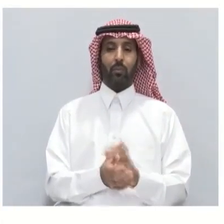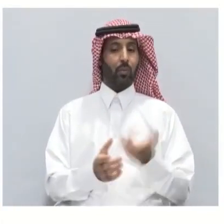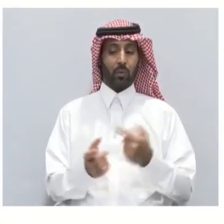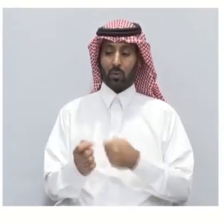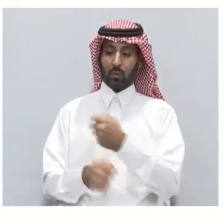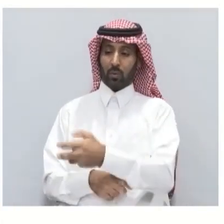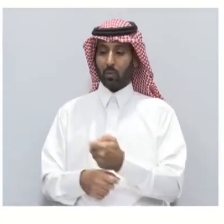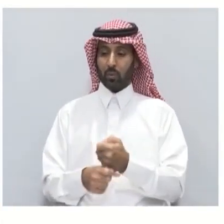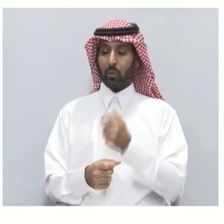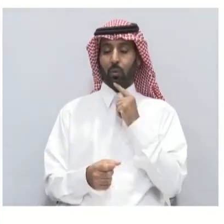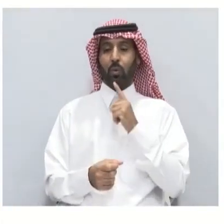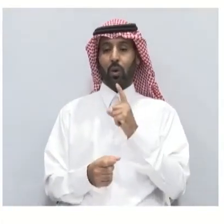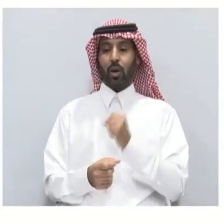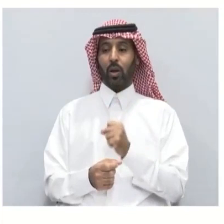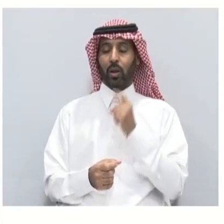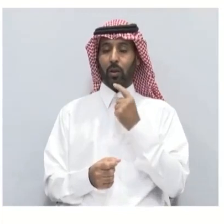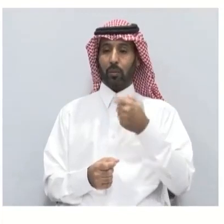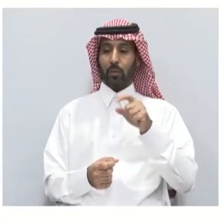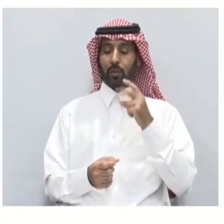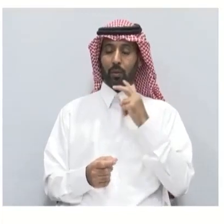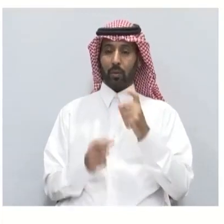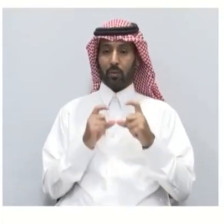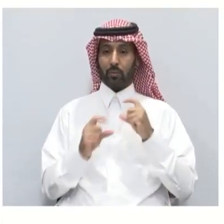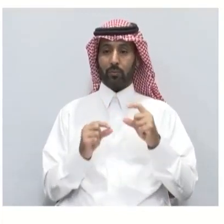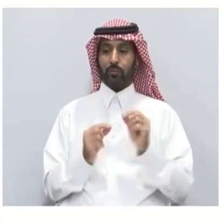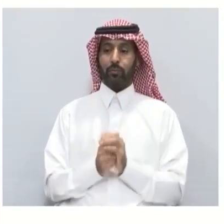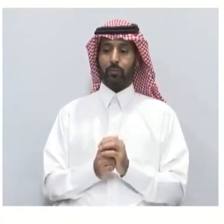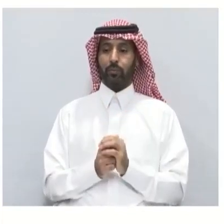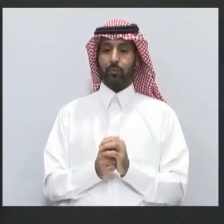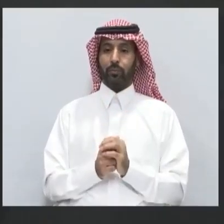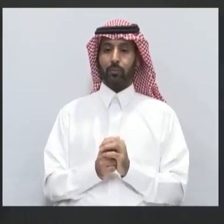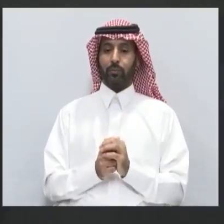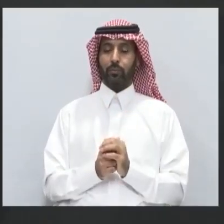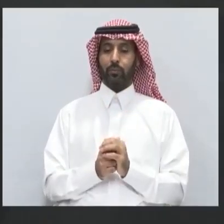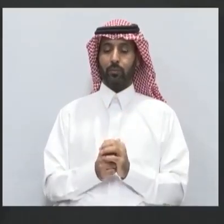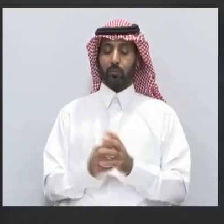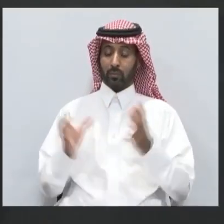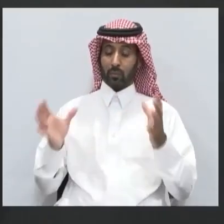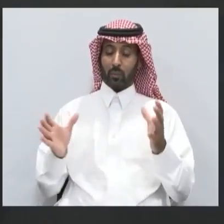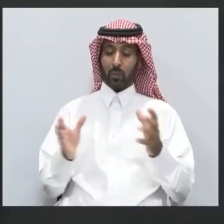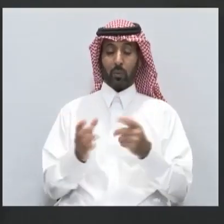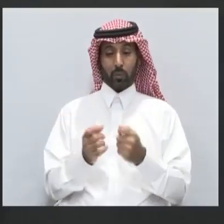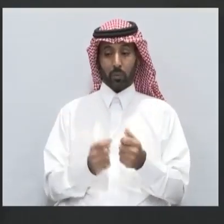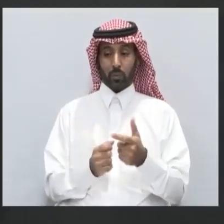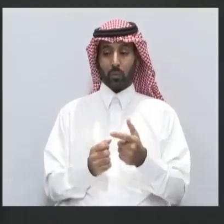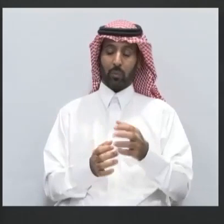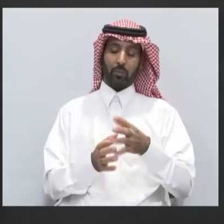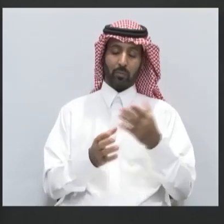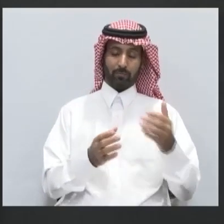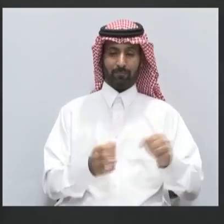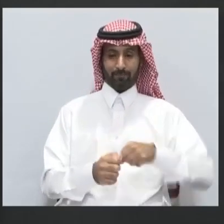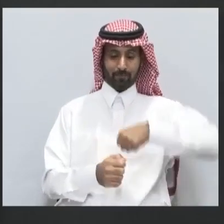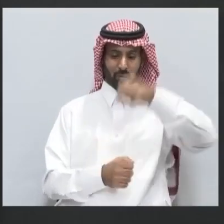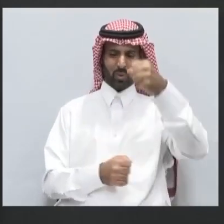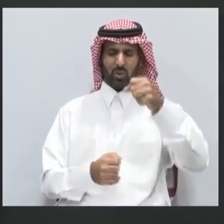million inside. Of course, that's a huge amount of money, a big pile of money. And they